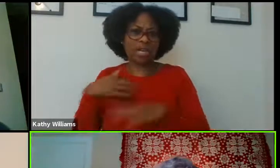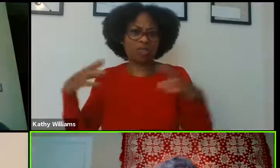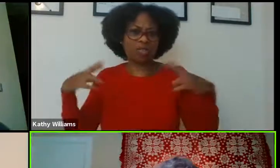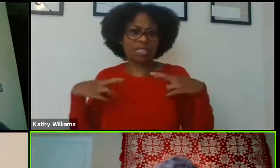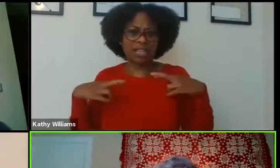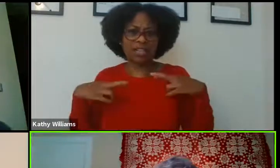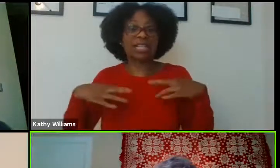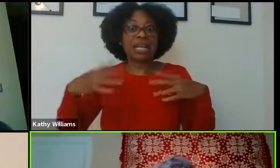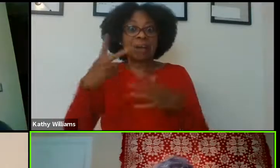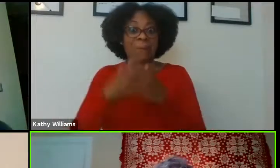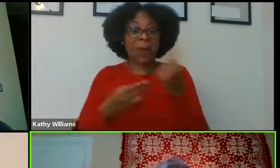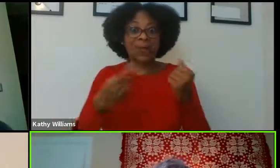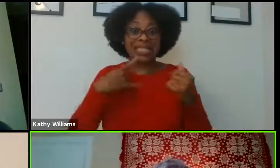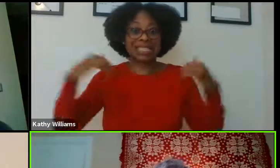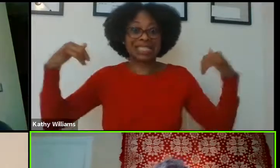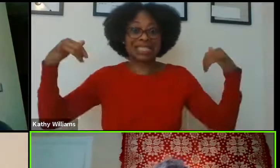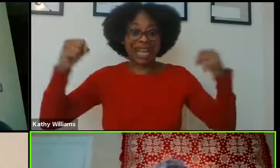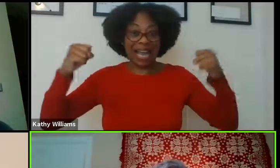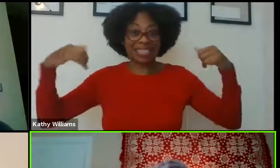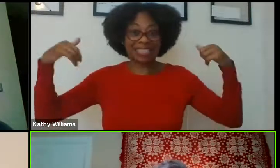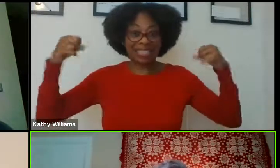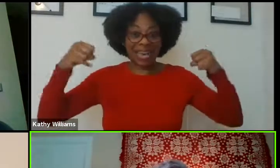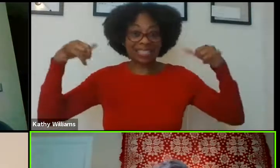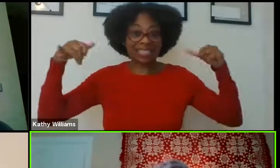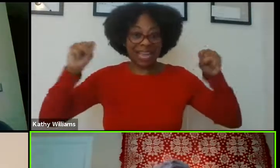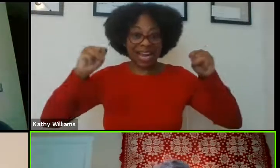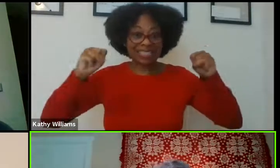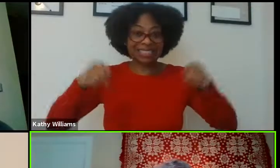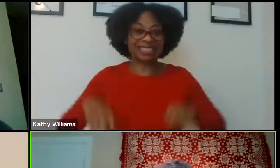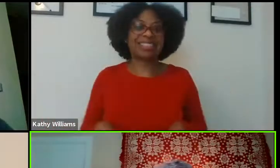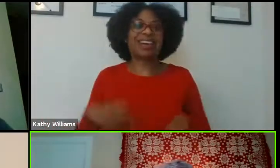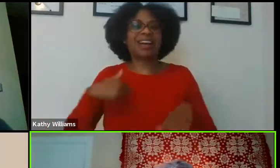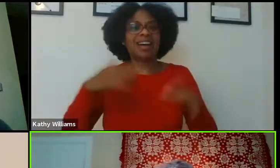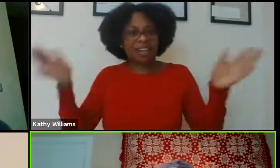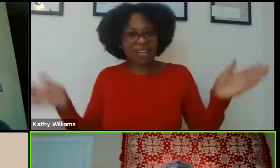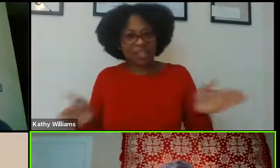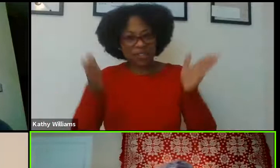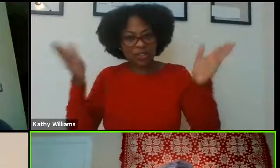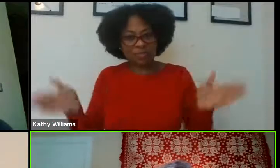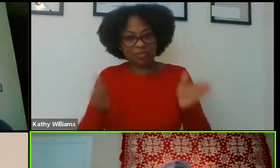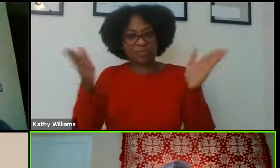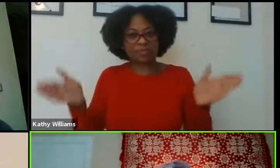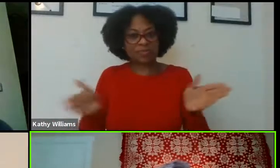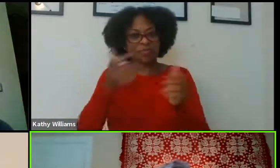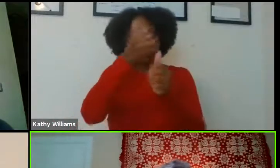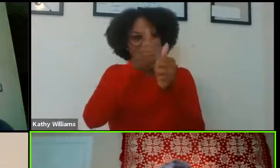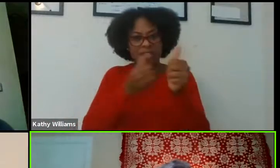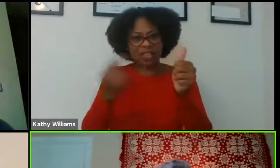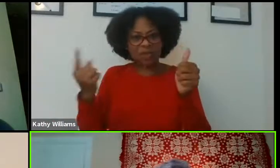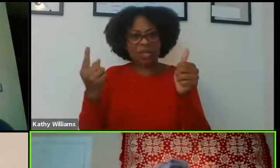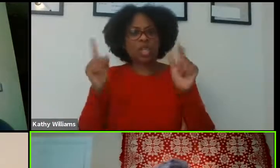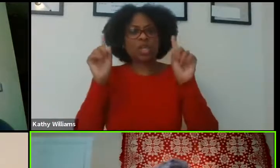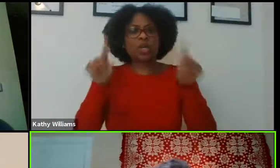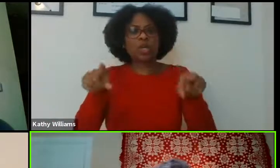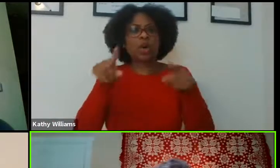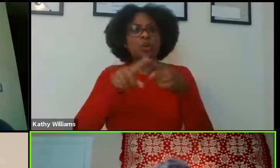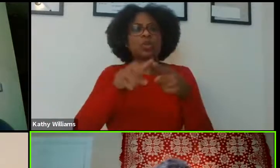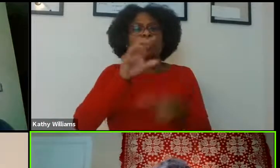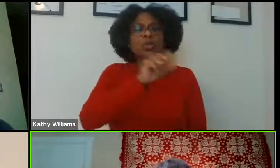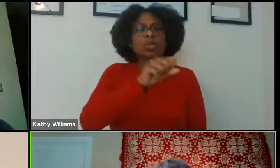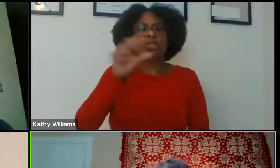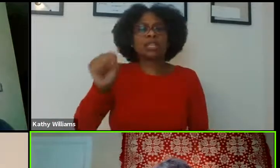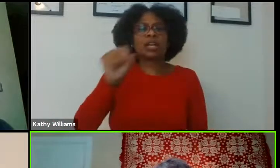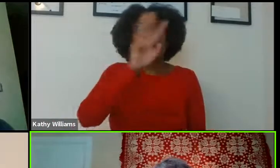Yes, absolutely. I encourage everyone to go to the Social